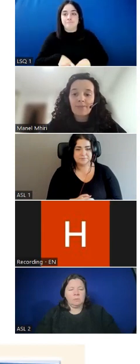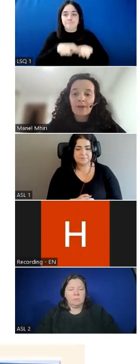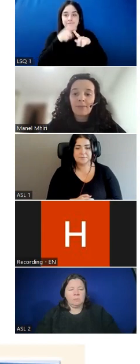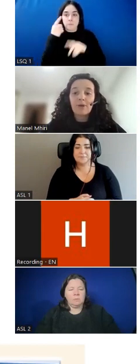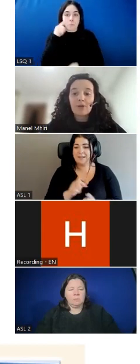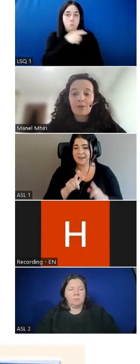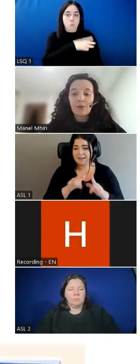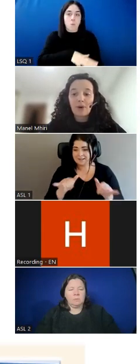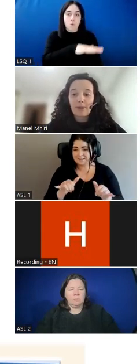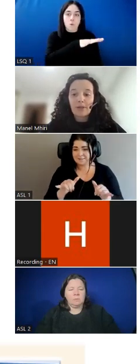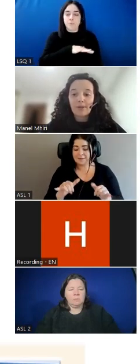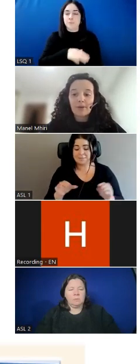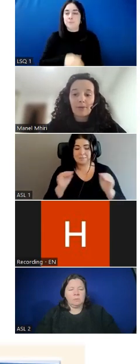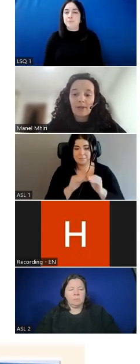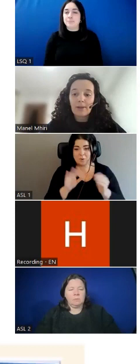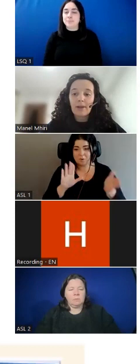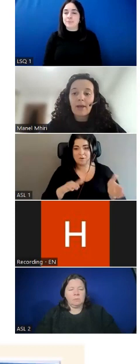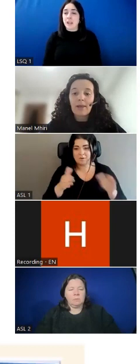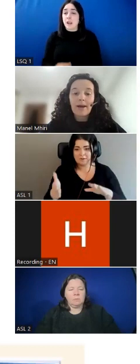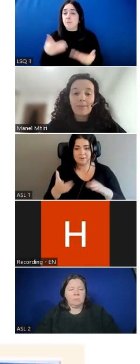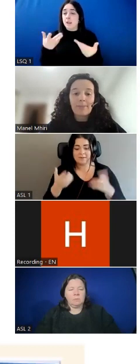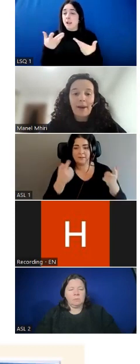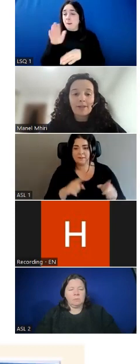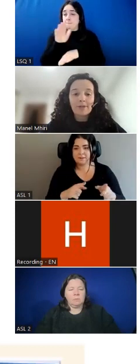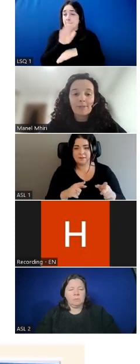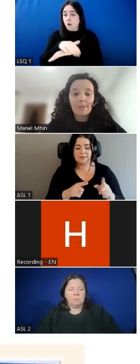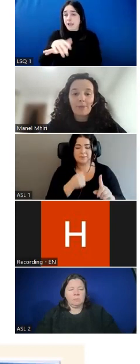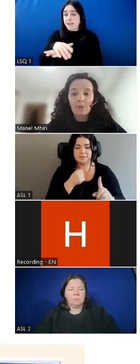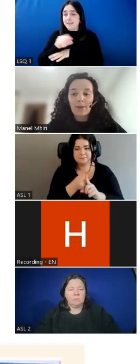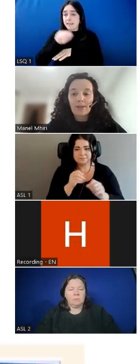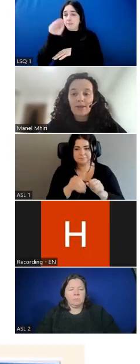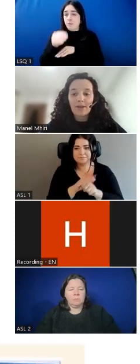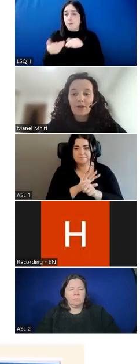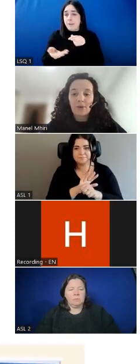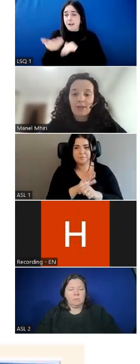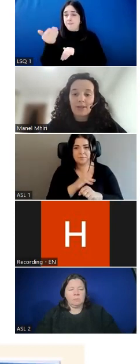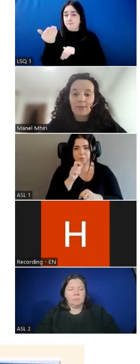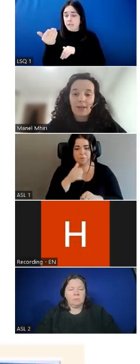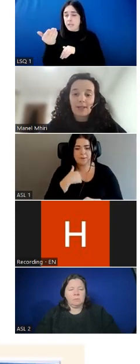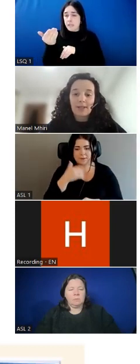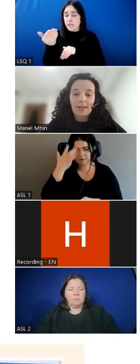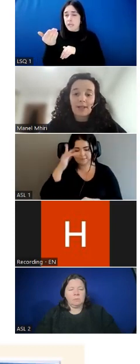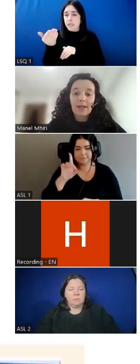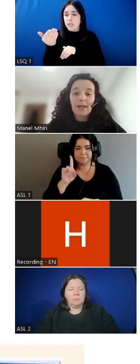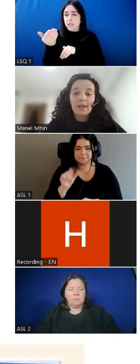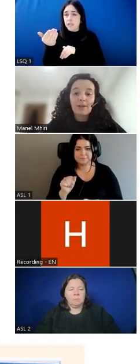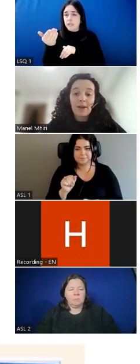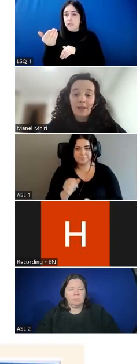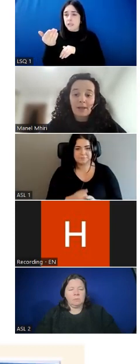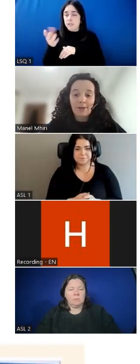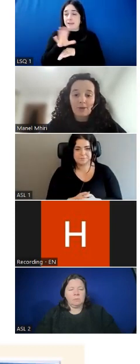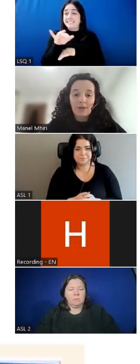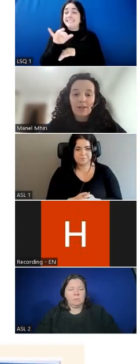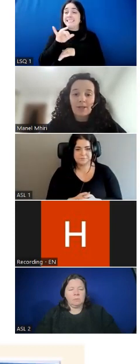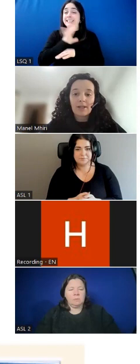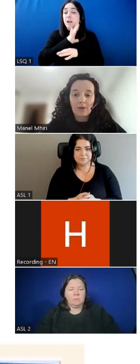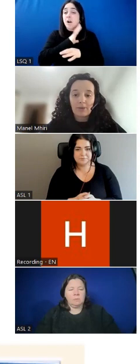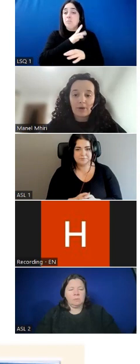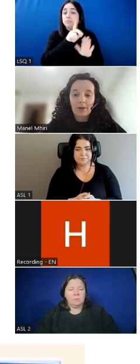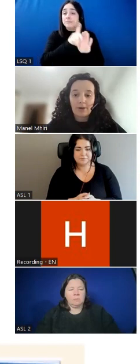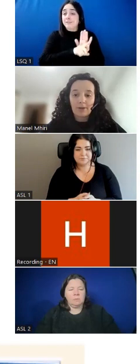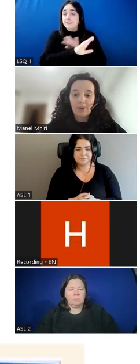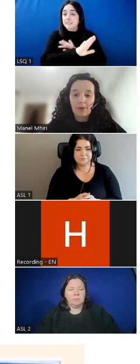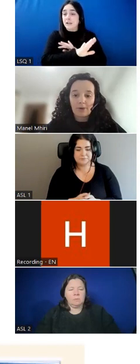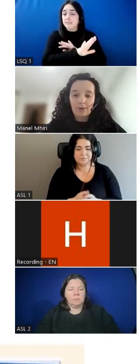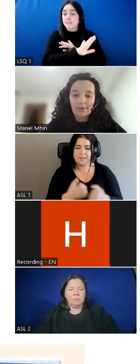mortality because of COVID that impacted people with intellectual disabilities in many countries in